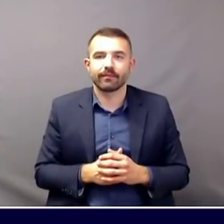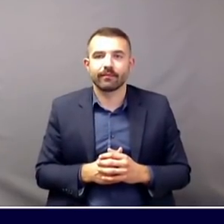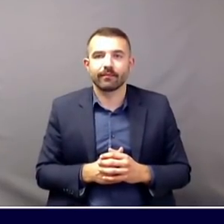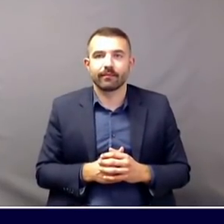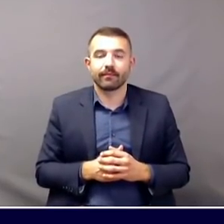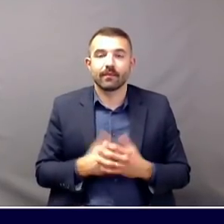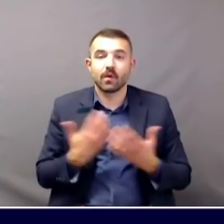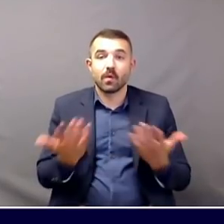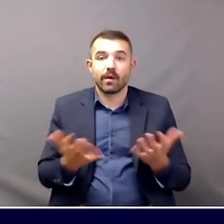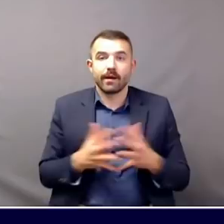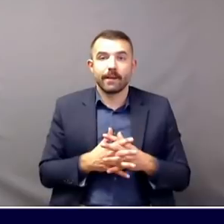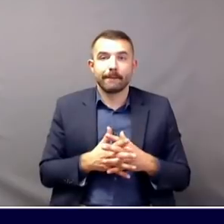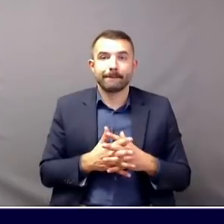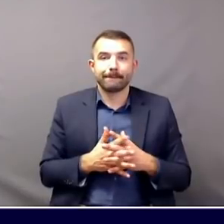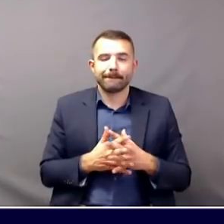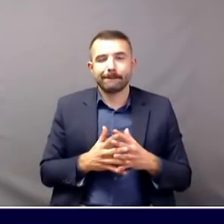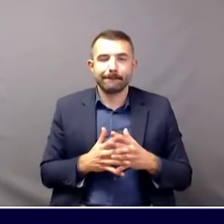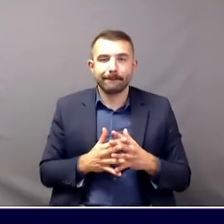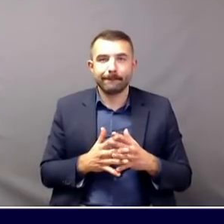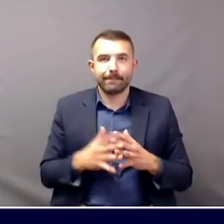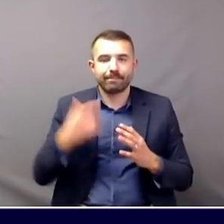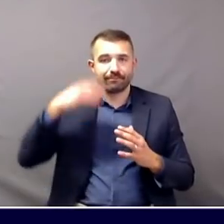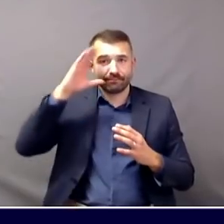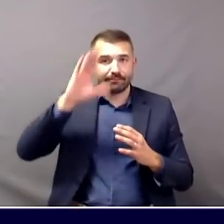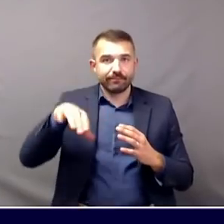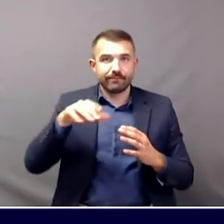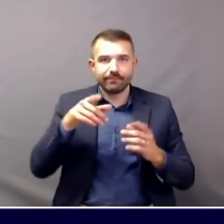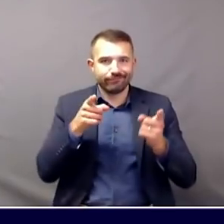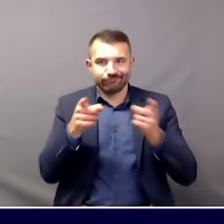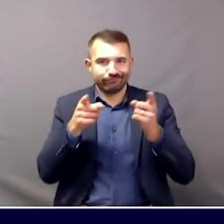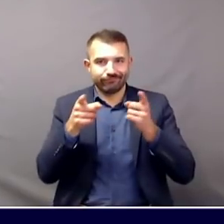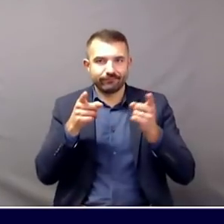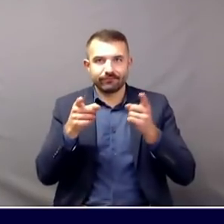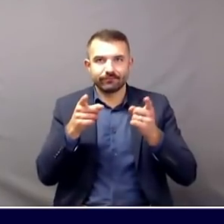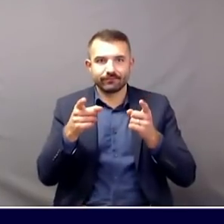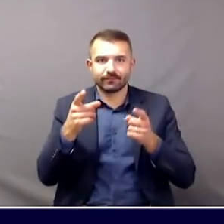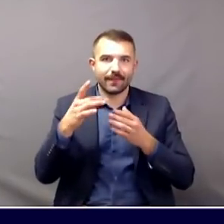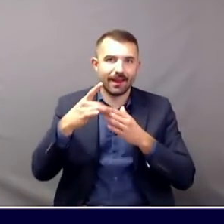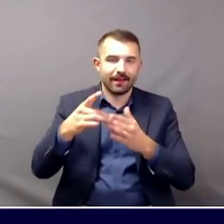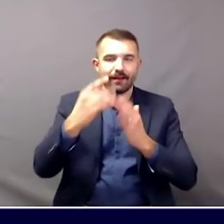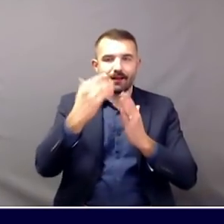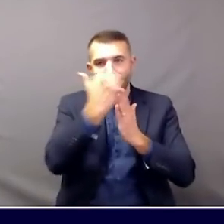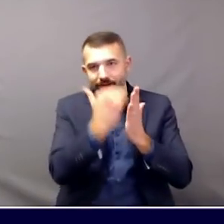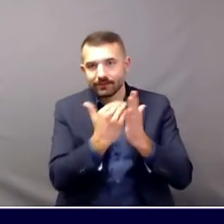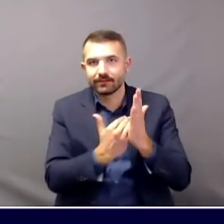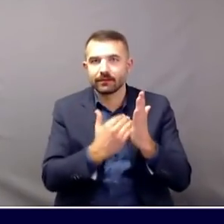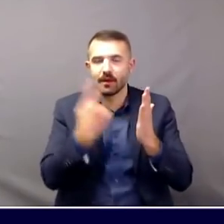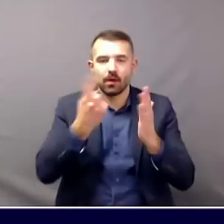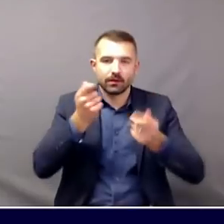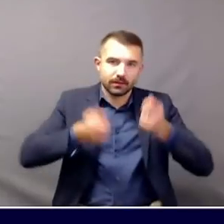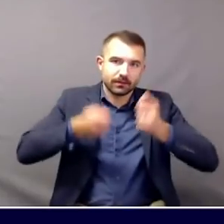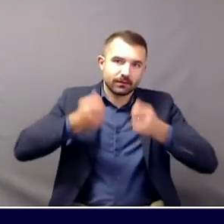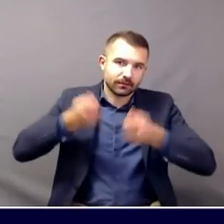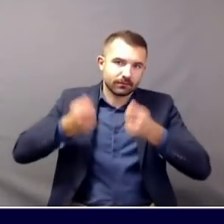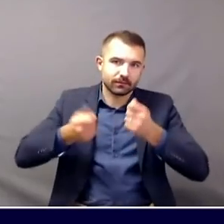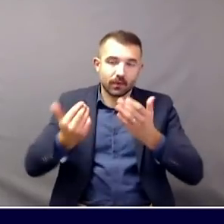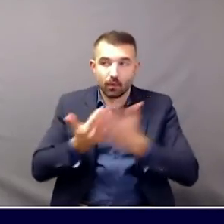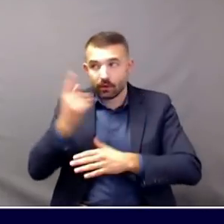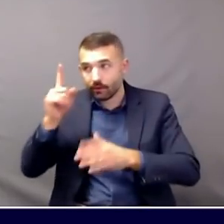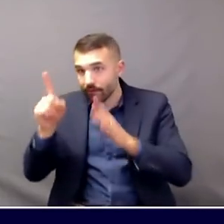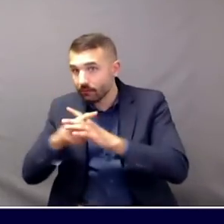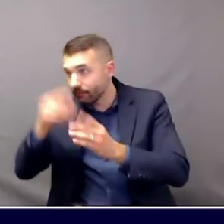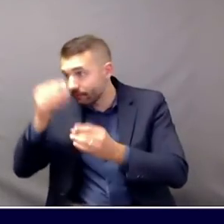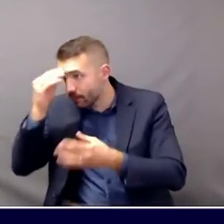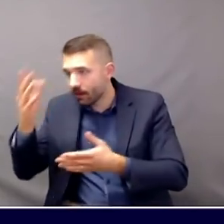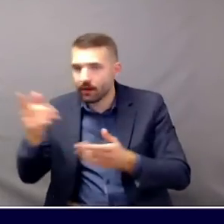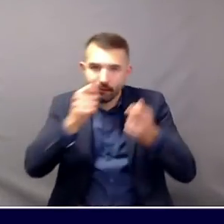know that, you guys are always constantly updating guidelines as things arise. Is there really anything else that can be done